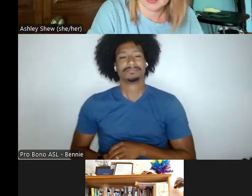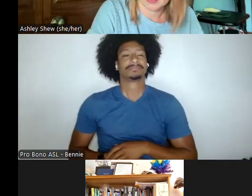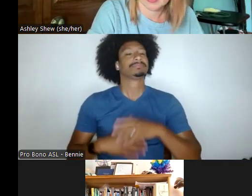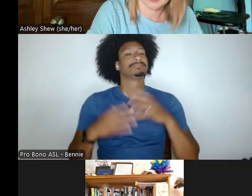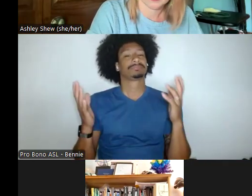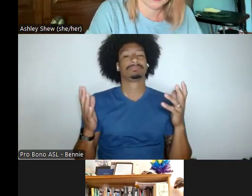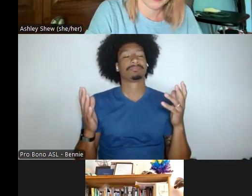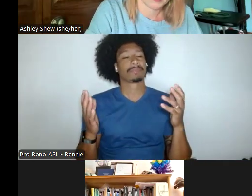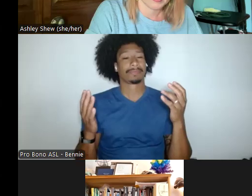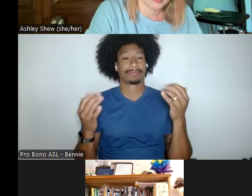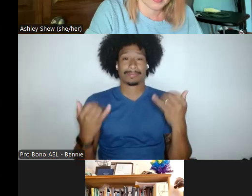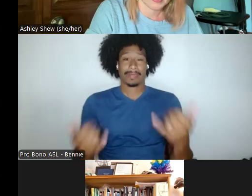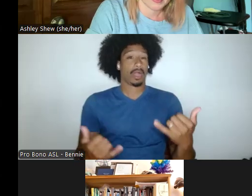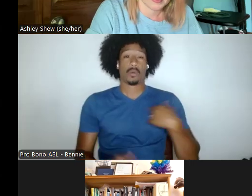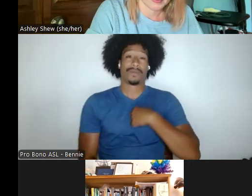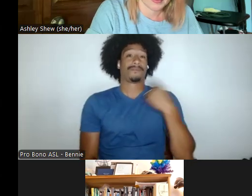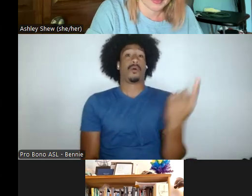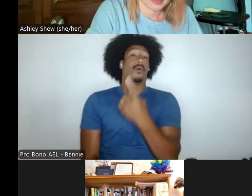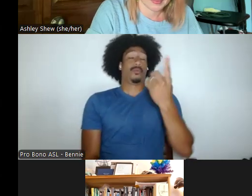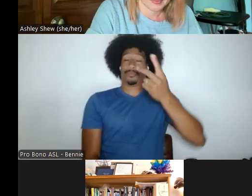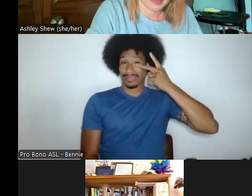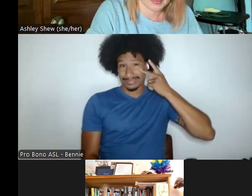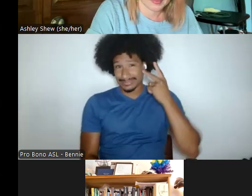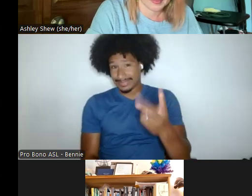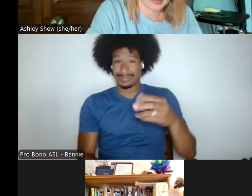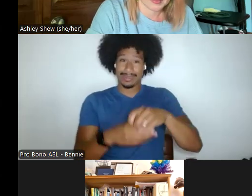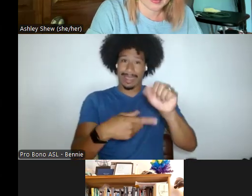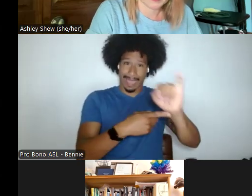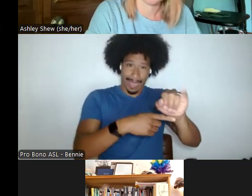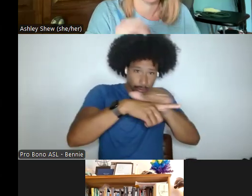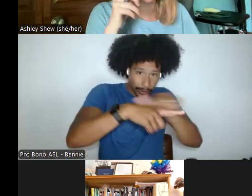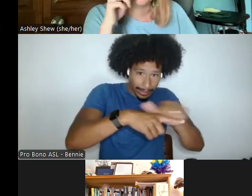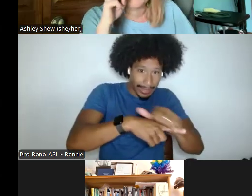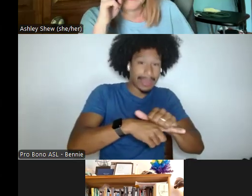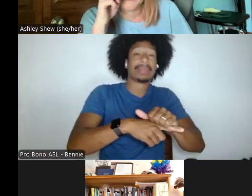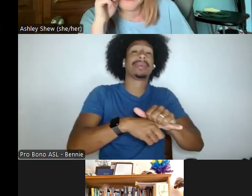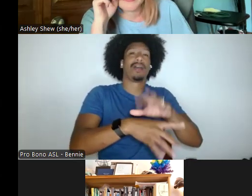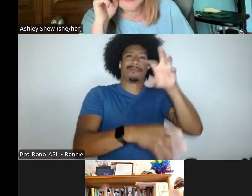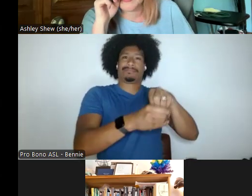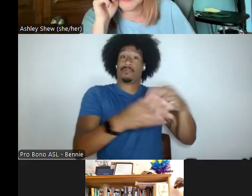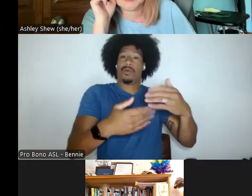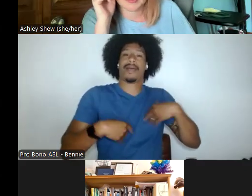always seen in AI trained and enabled resume screeners,